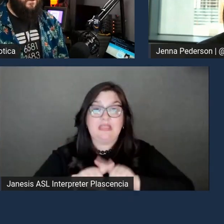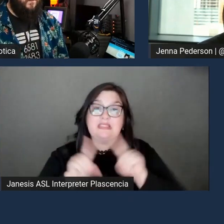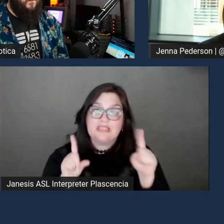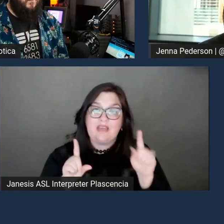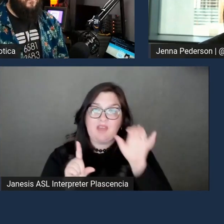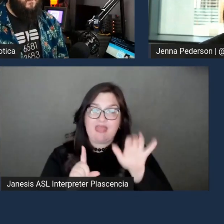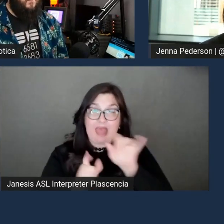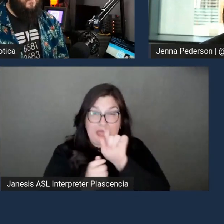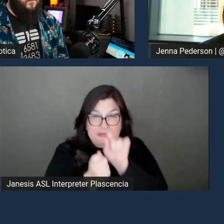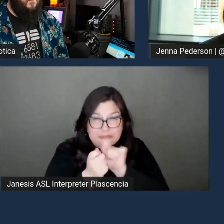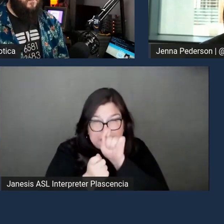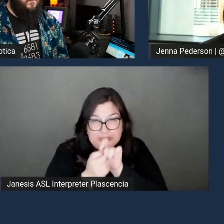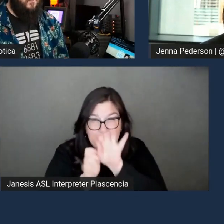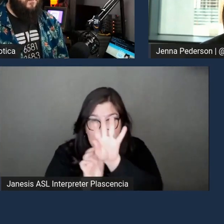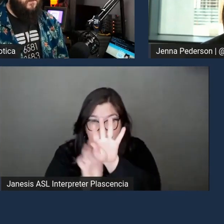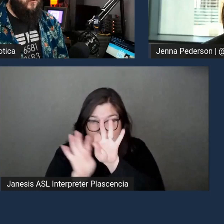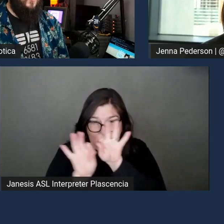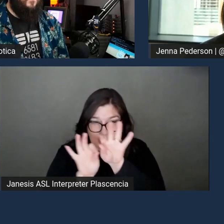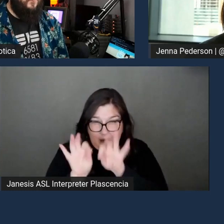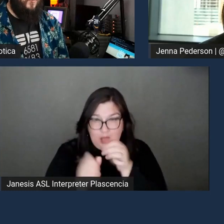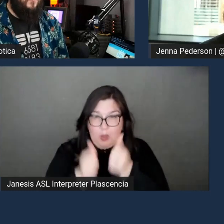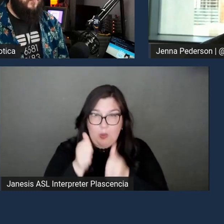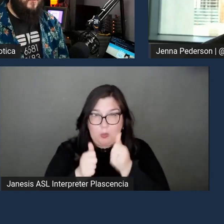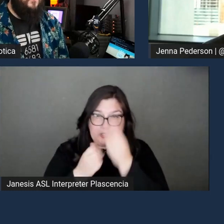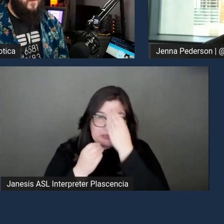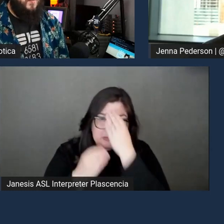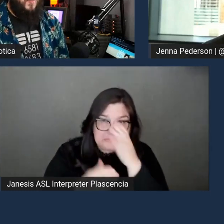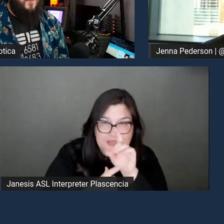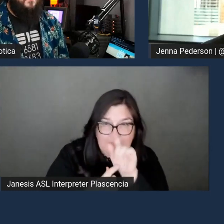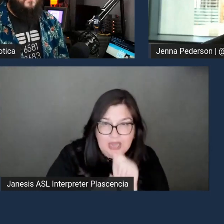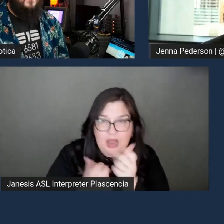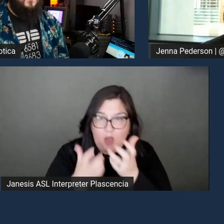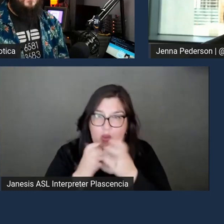precision of what data goes where. Right.